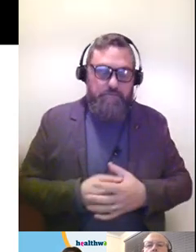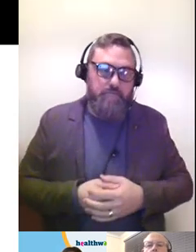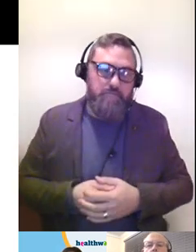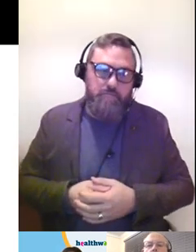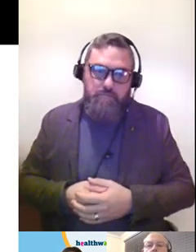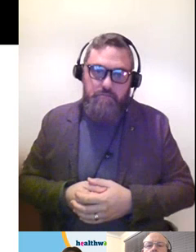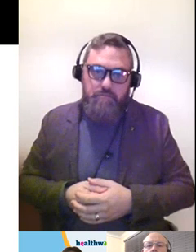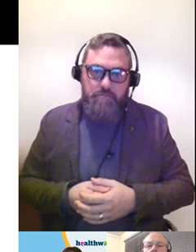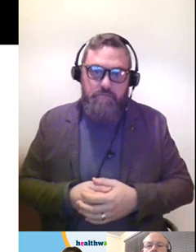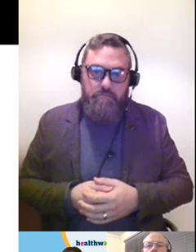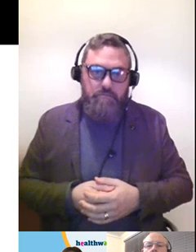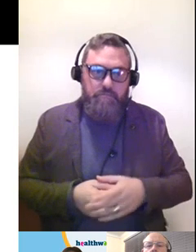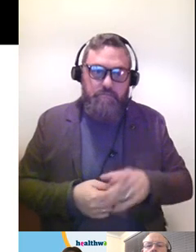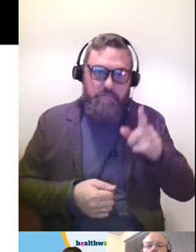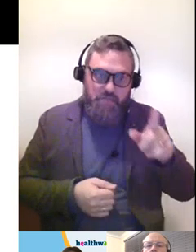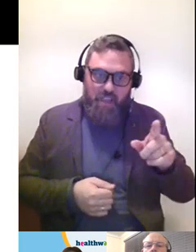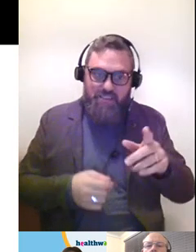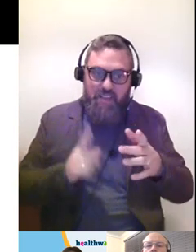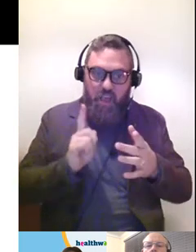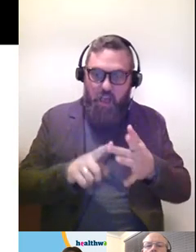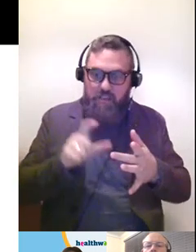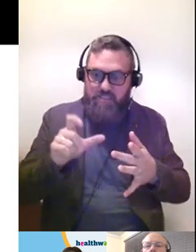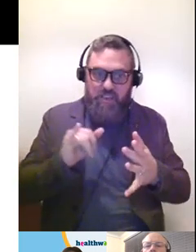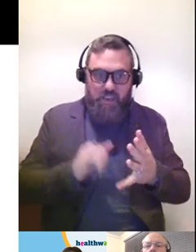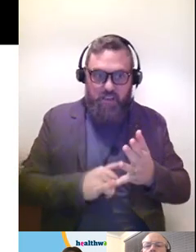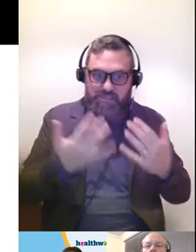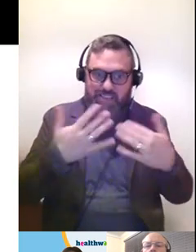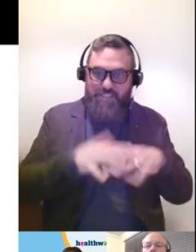And that is the integrated care system.